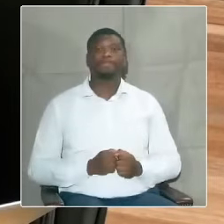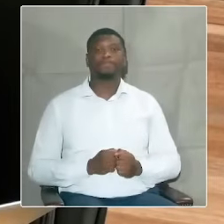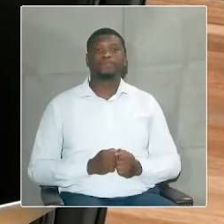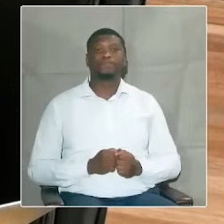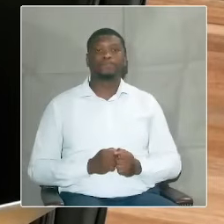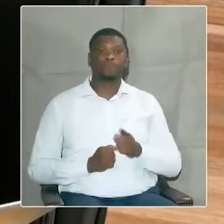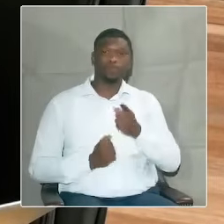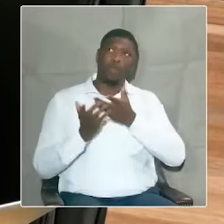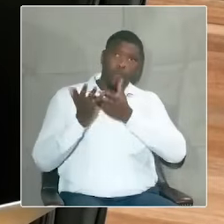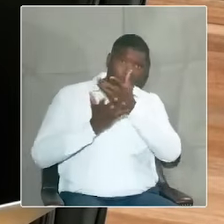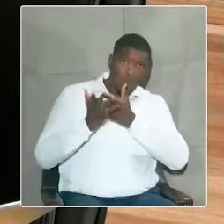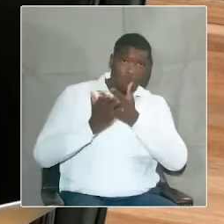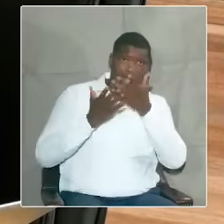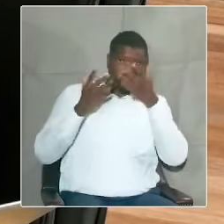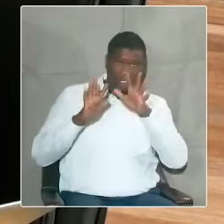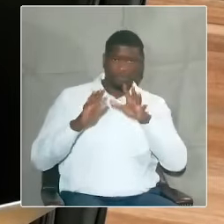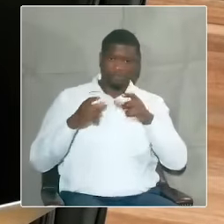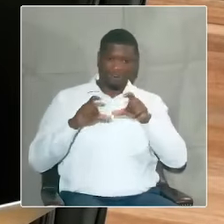during those engagements?